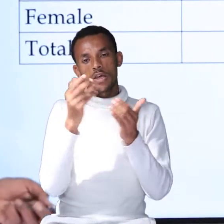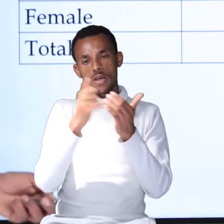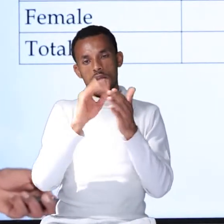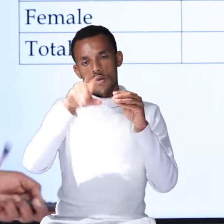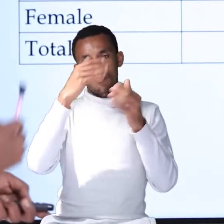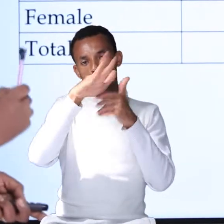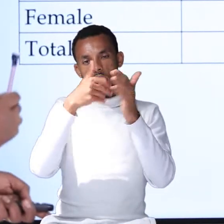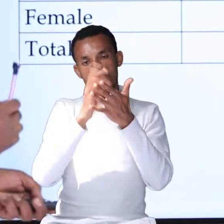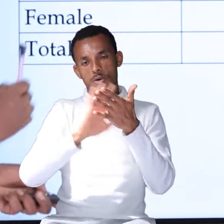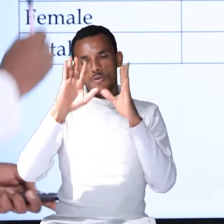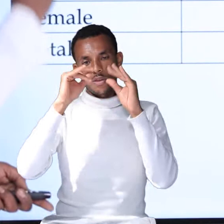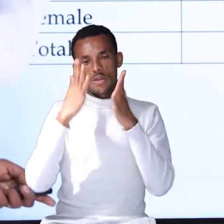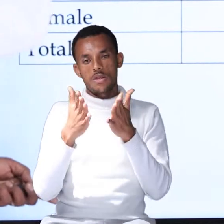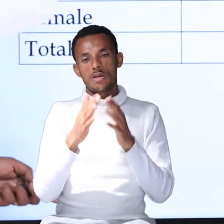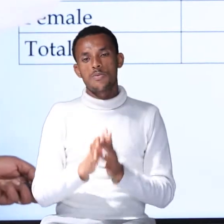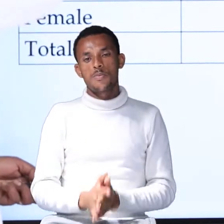teachers in that school. It will be.